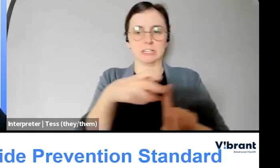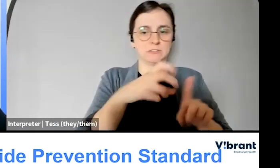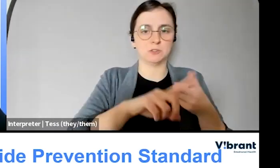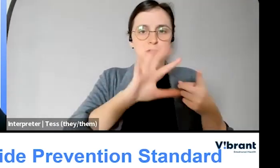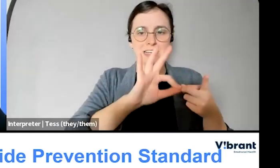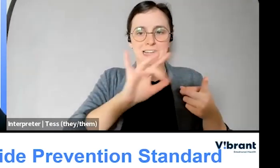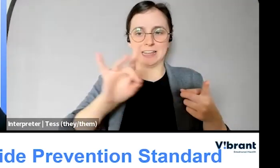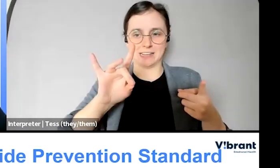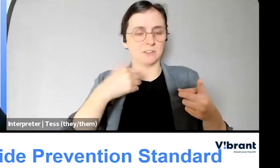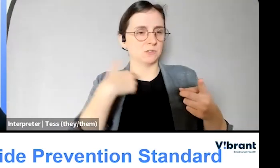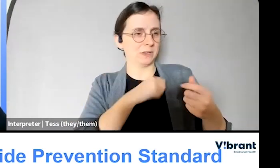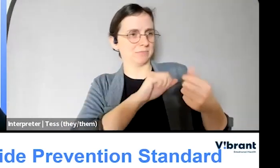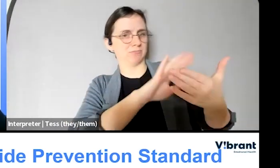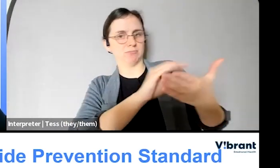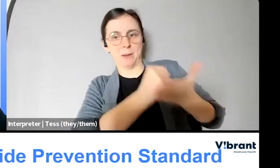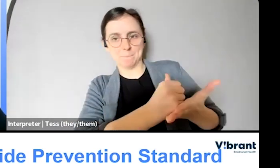slide.